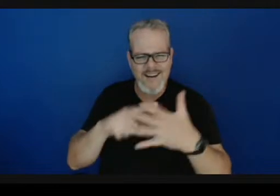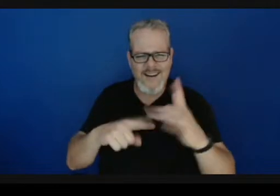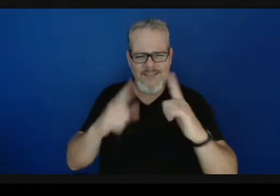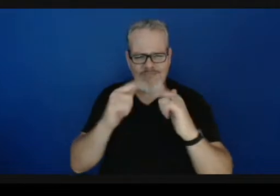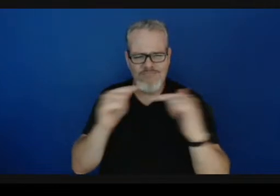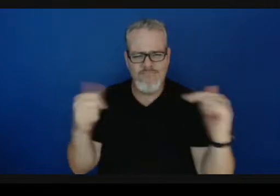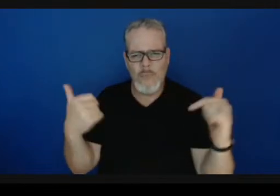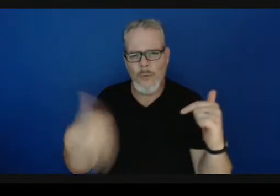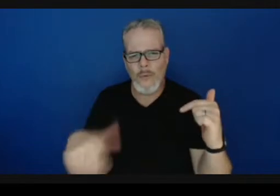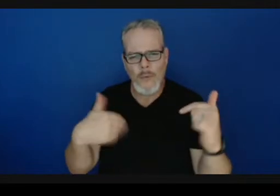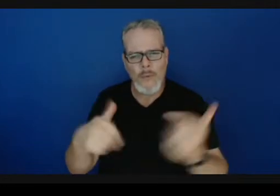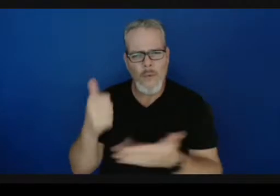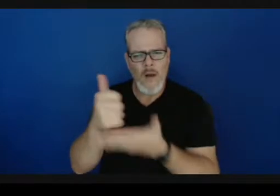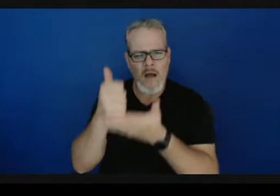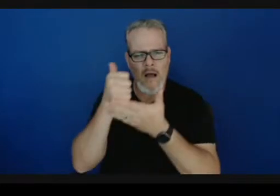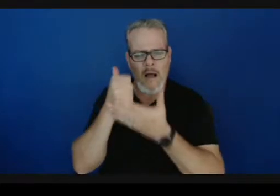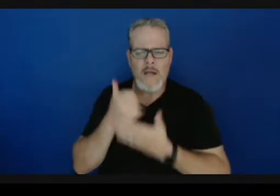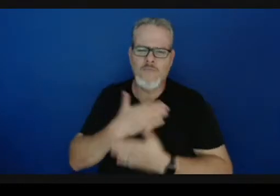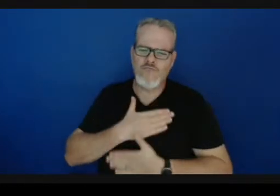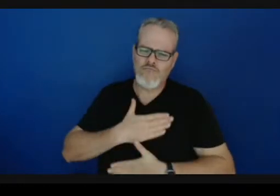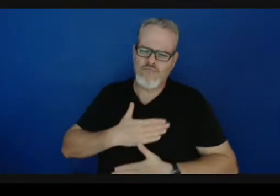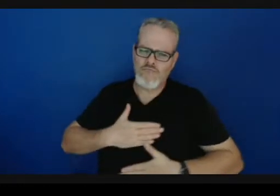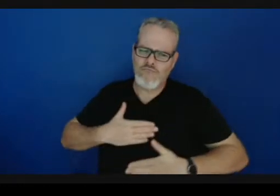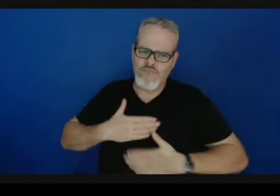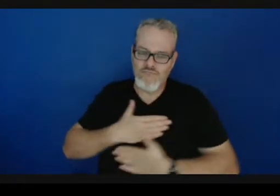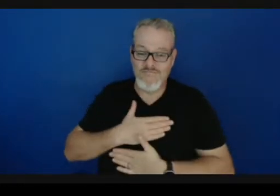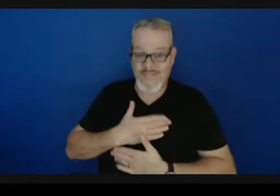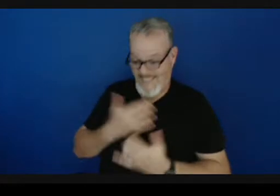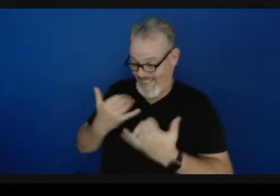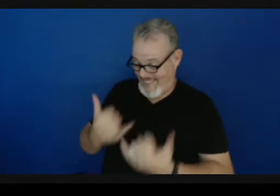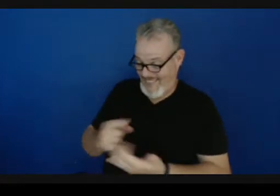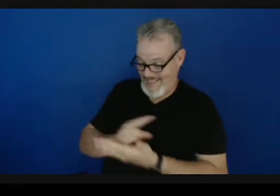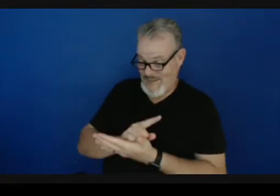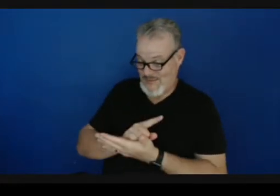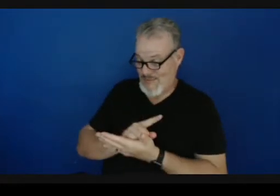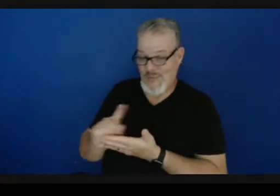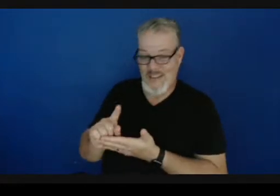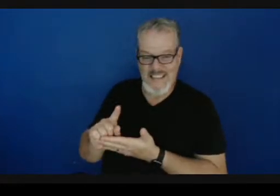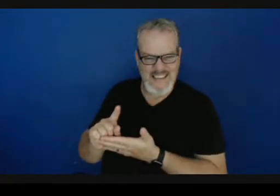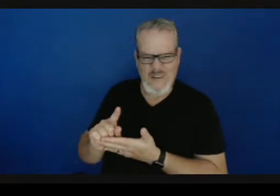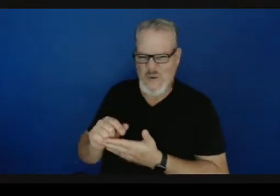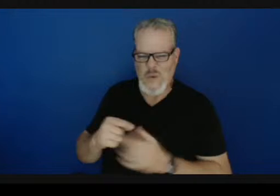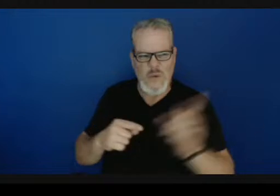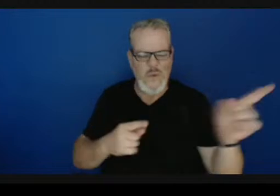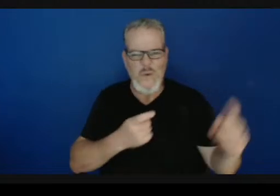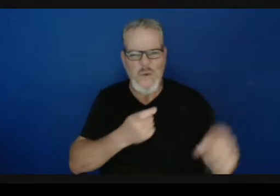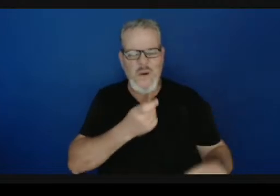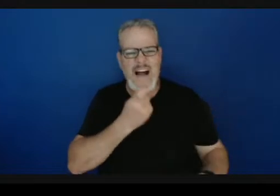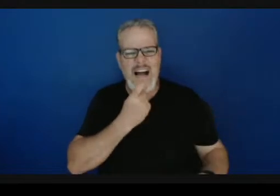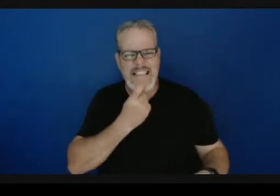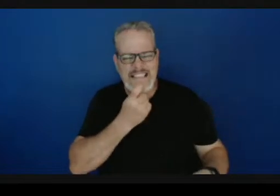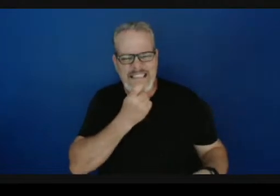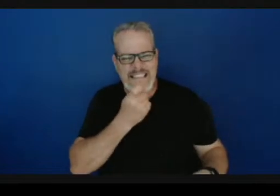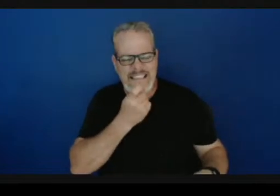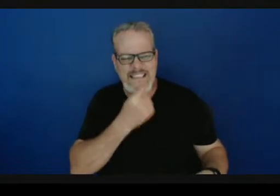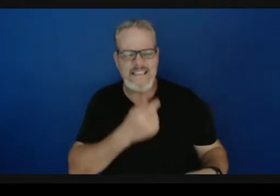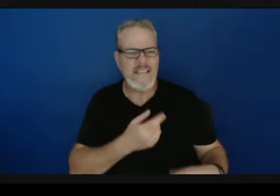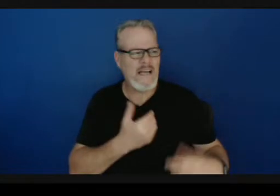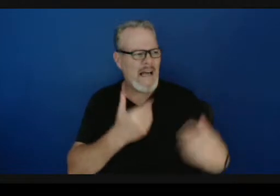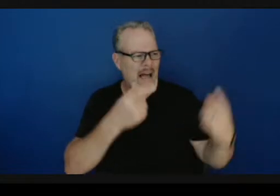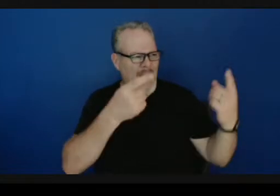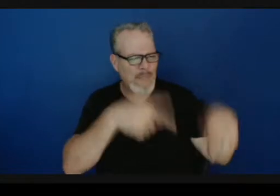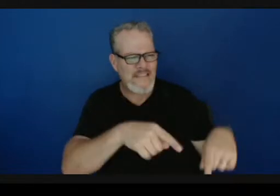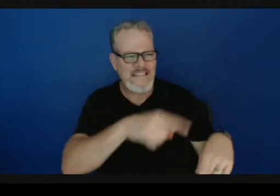more eyes. So we appreciate that. I know that this week's not the best with Iceland going off. The views there pretty spectacular, but